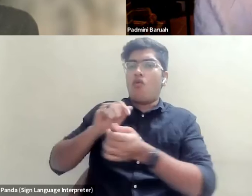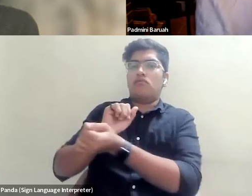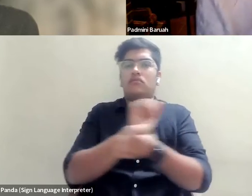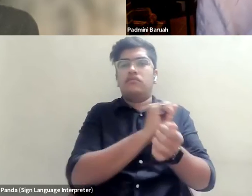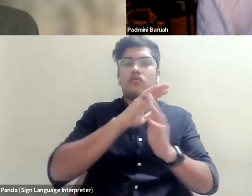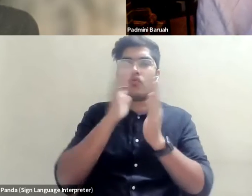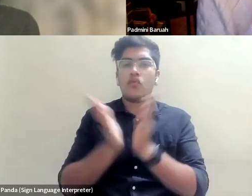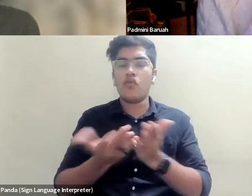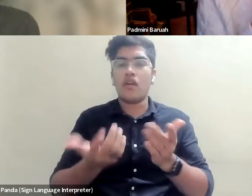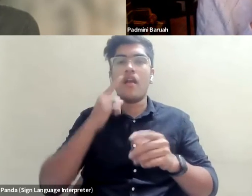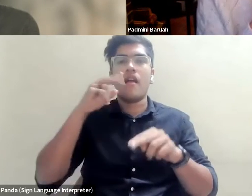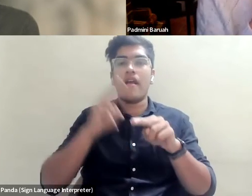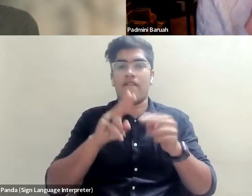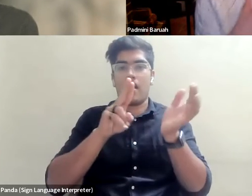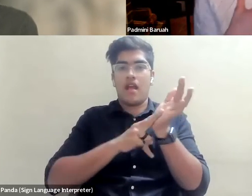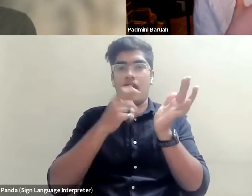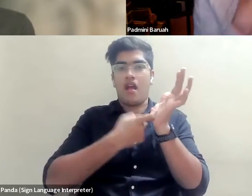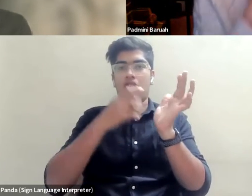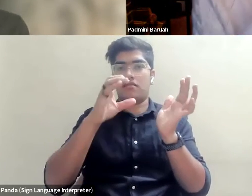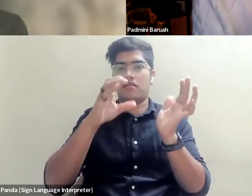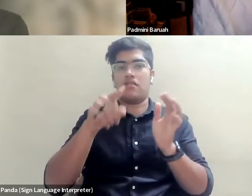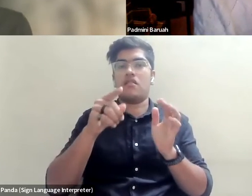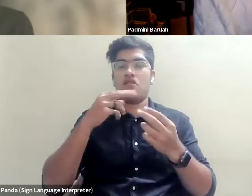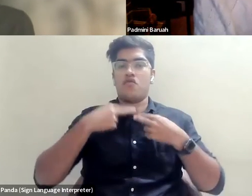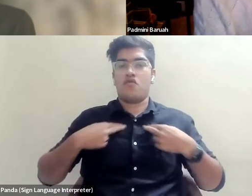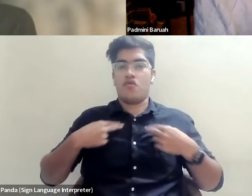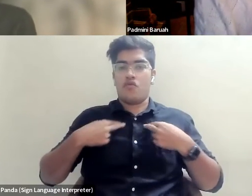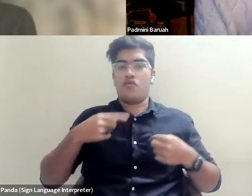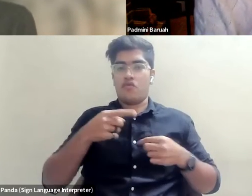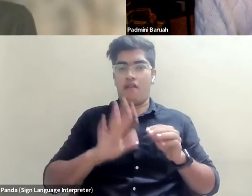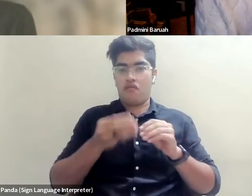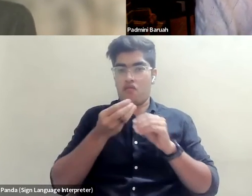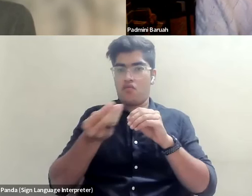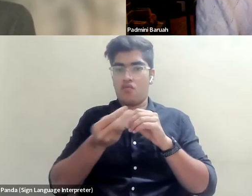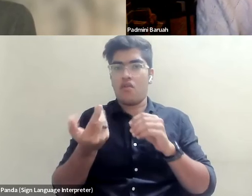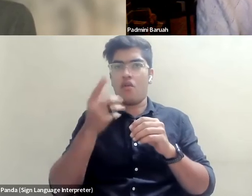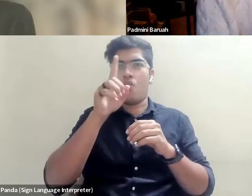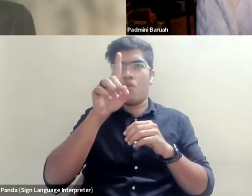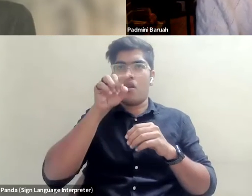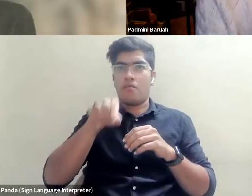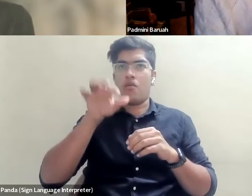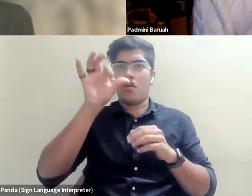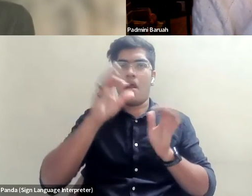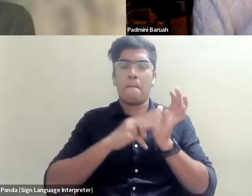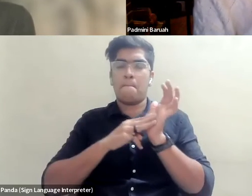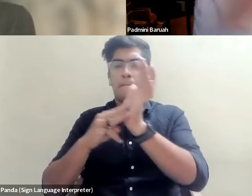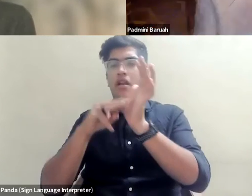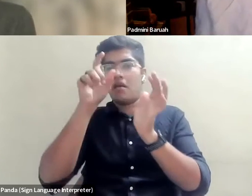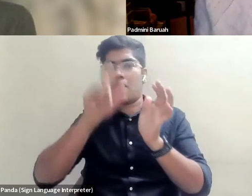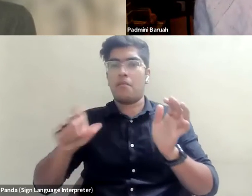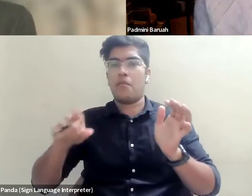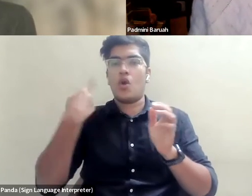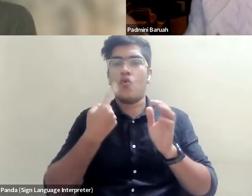because the NRC hearings are coming up. You have these 1.9 million excluded people there.